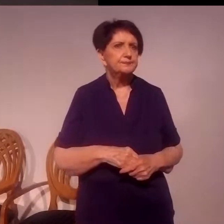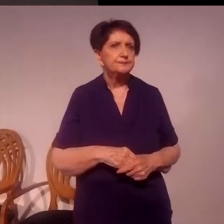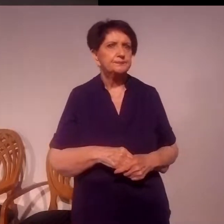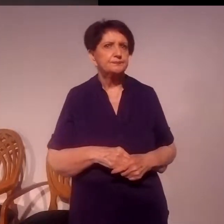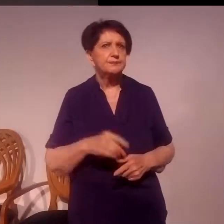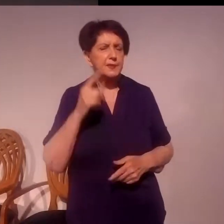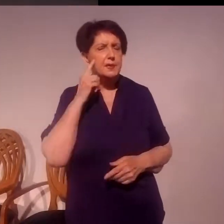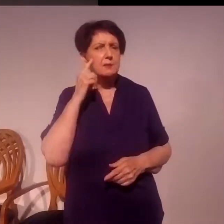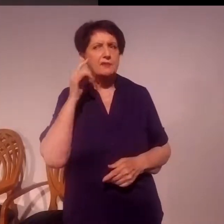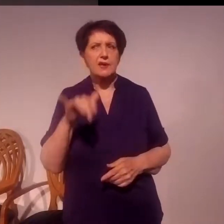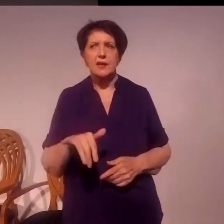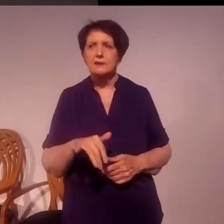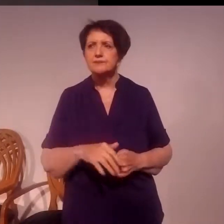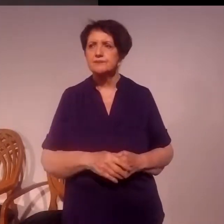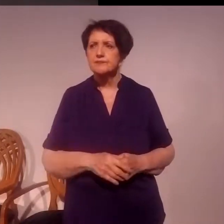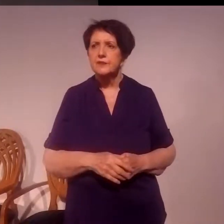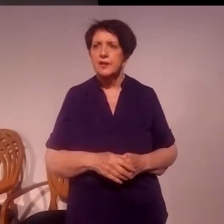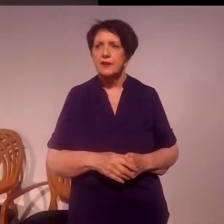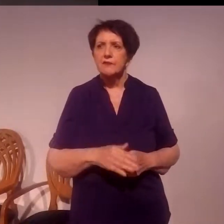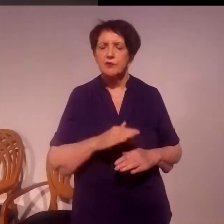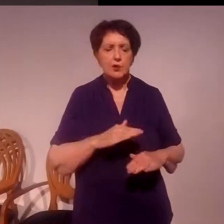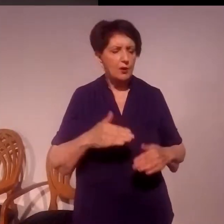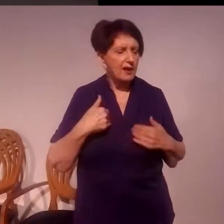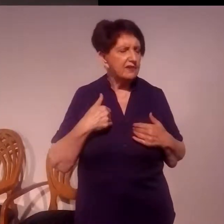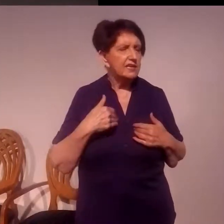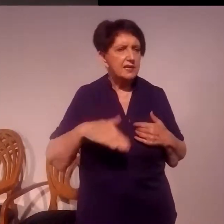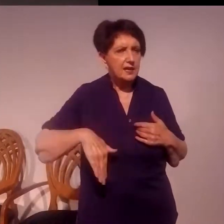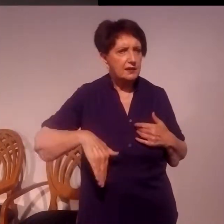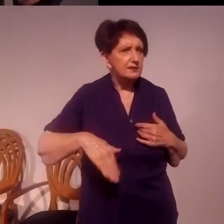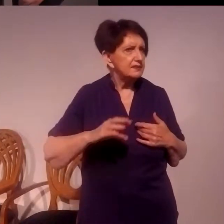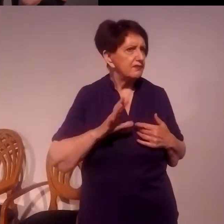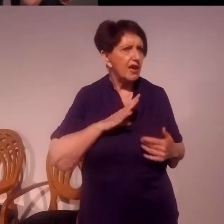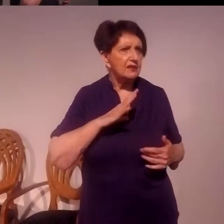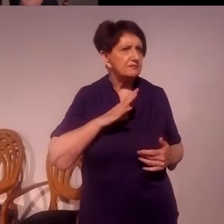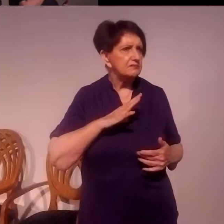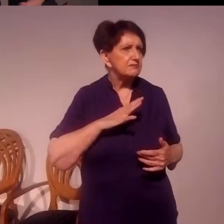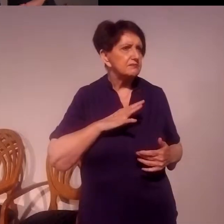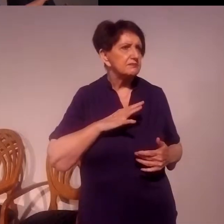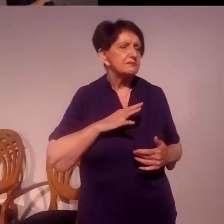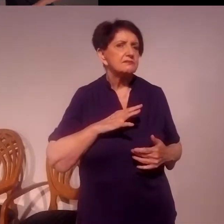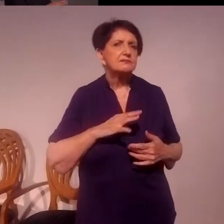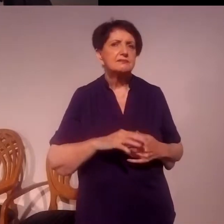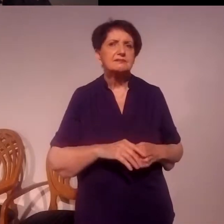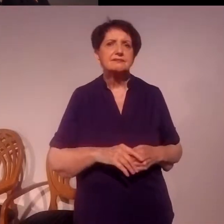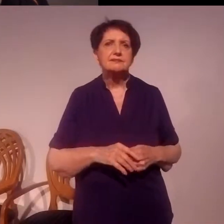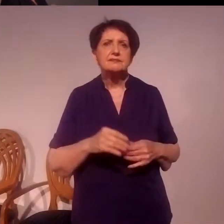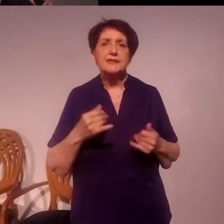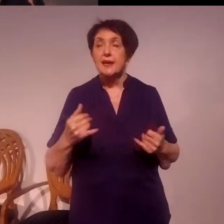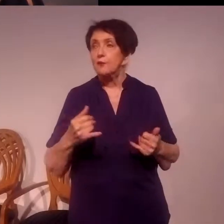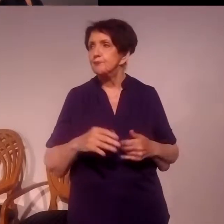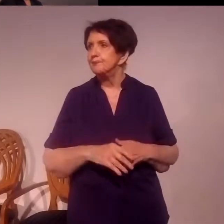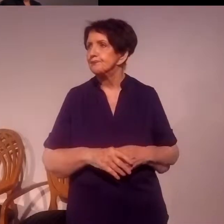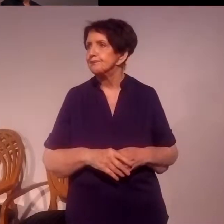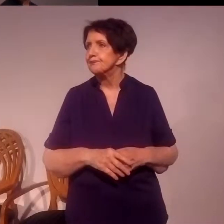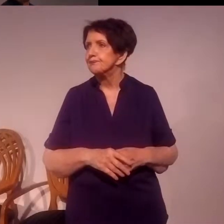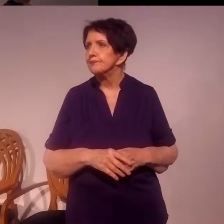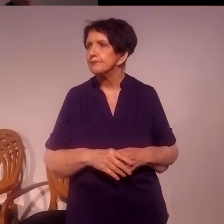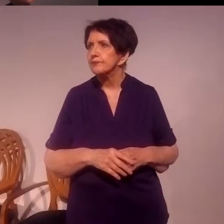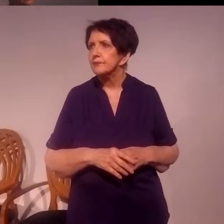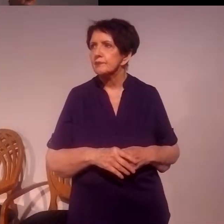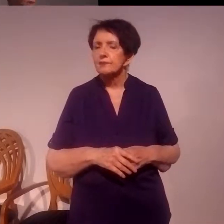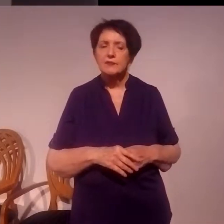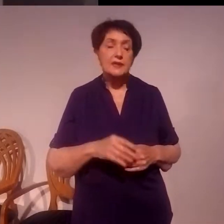Just think about it. If you don't got it yet, it's okay. All right. Now,